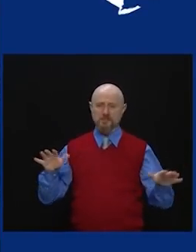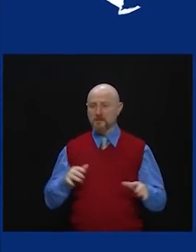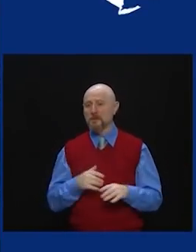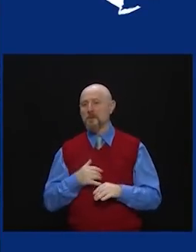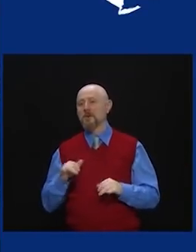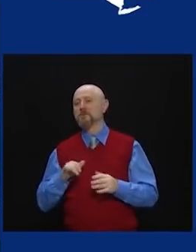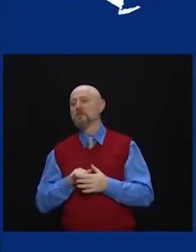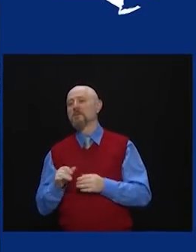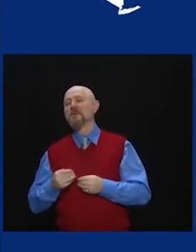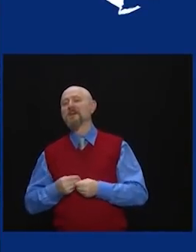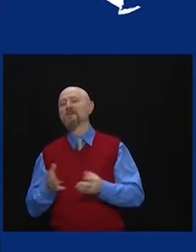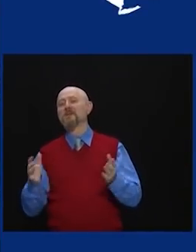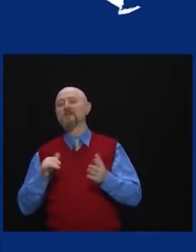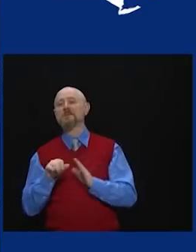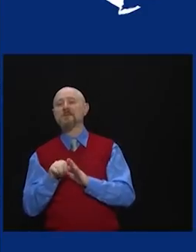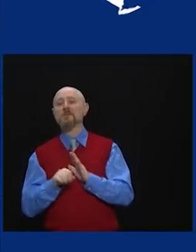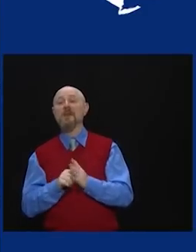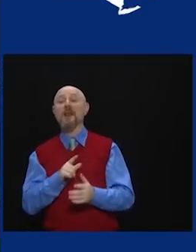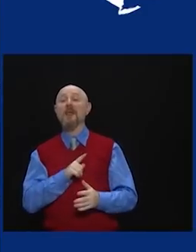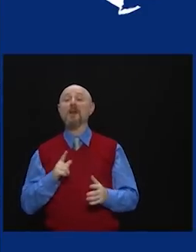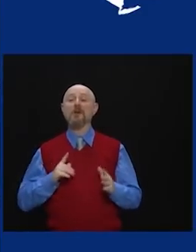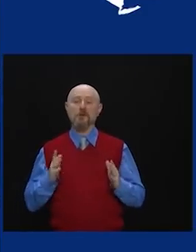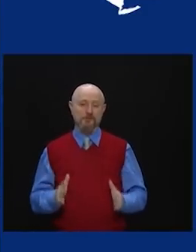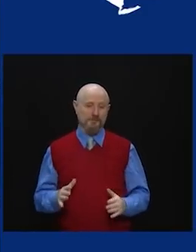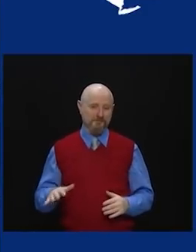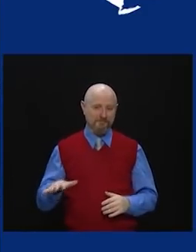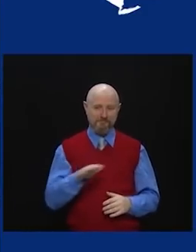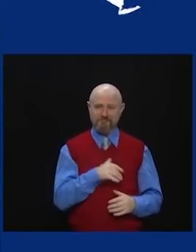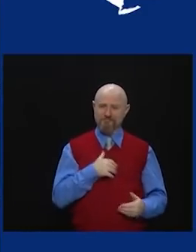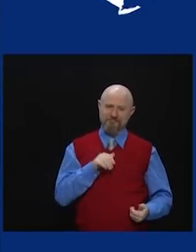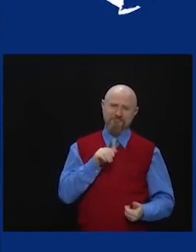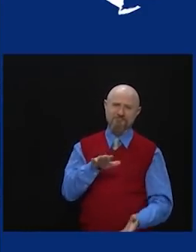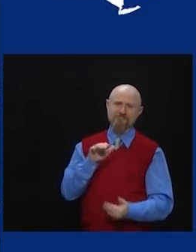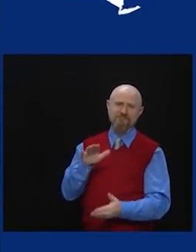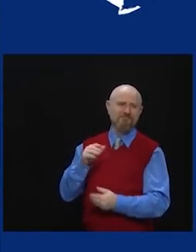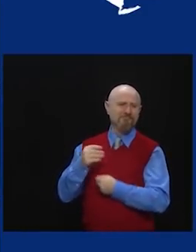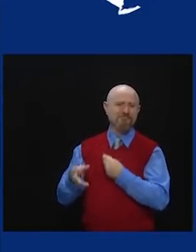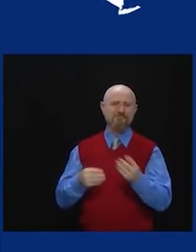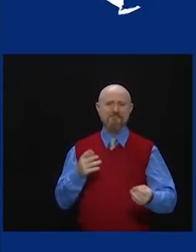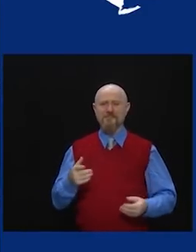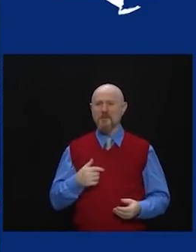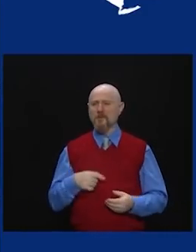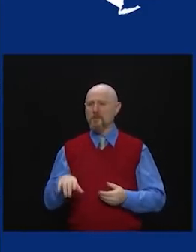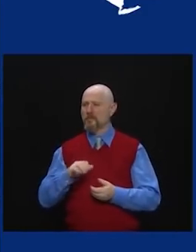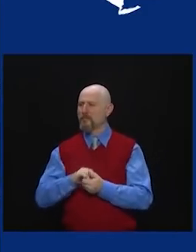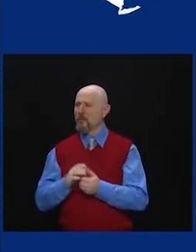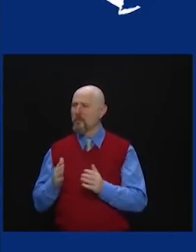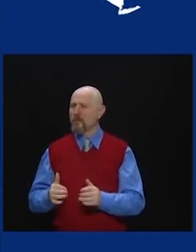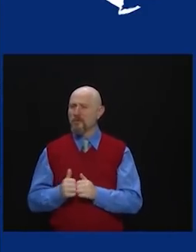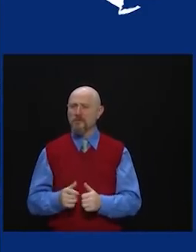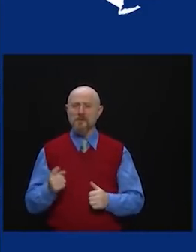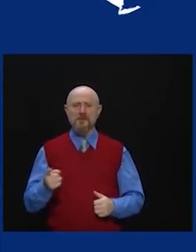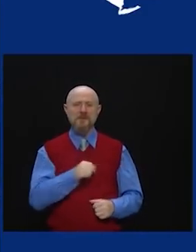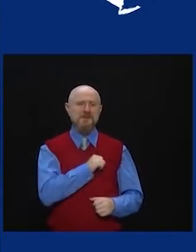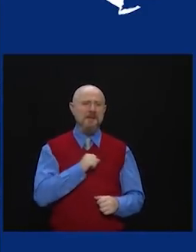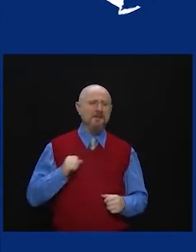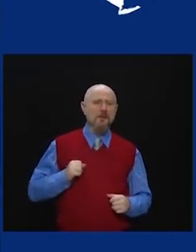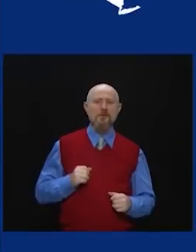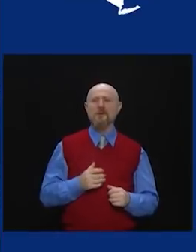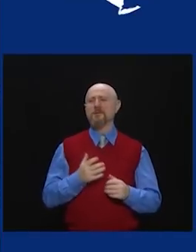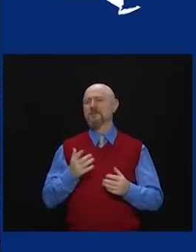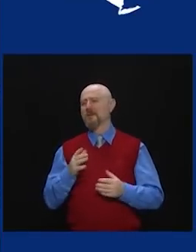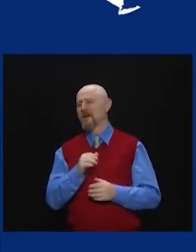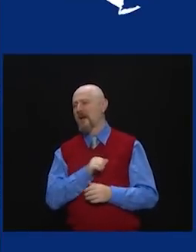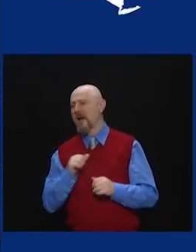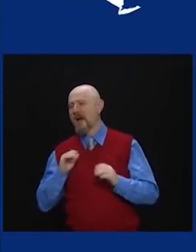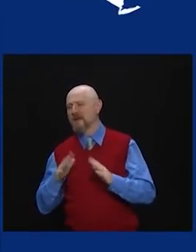are our partners. I visited many of our assembly members and senators throughout this process. They're always asking what they can do. They've been great on the